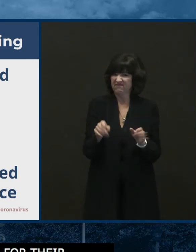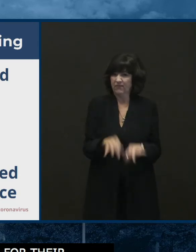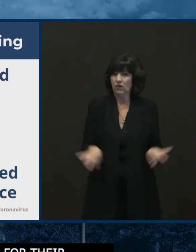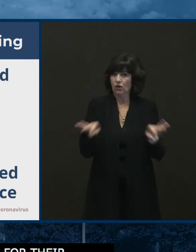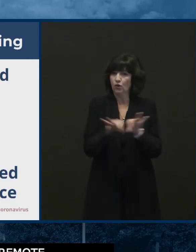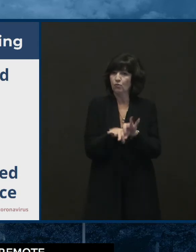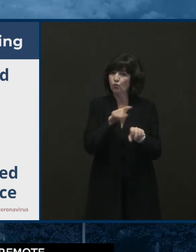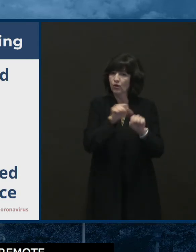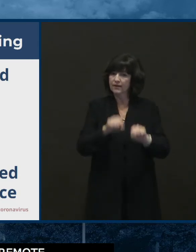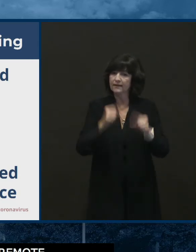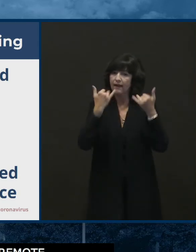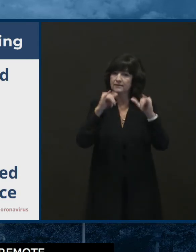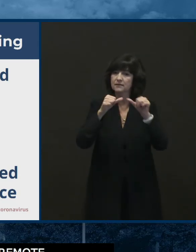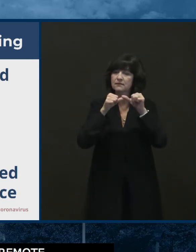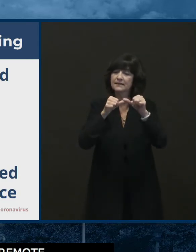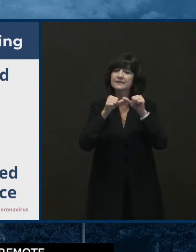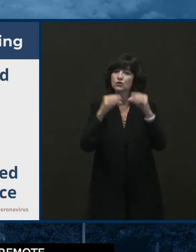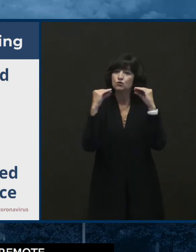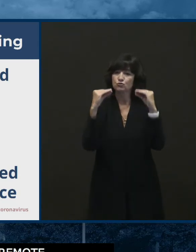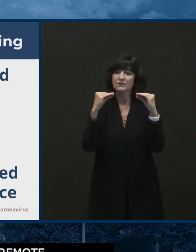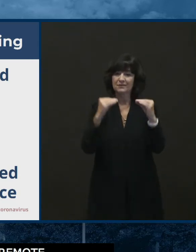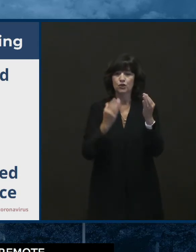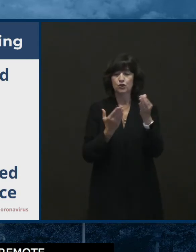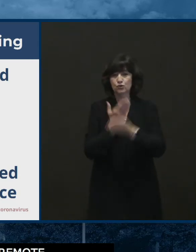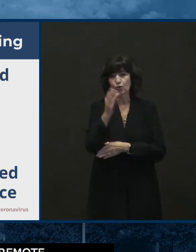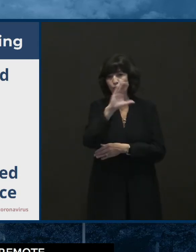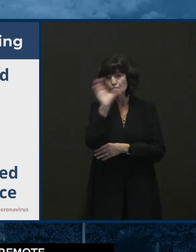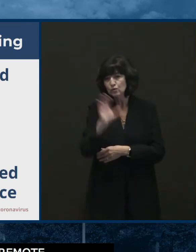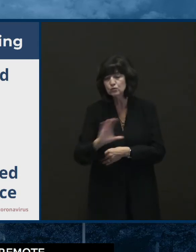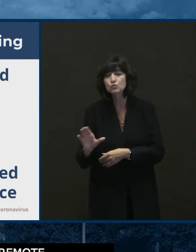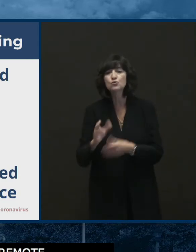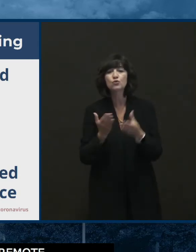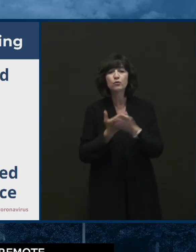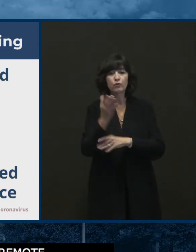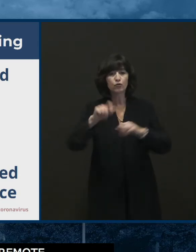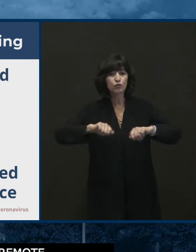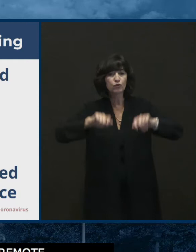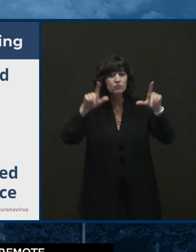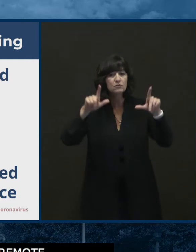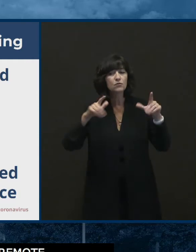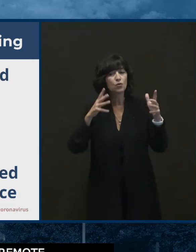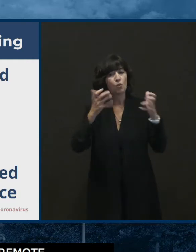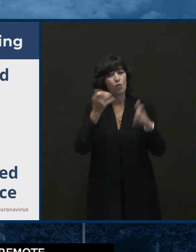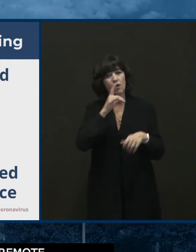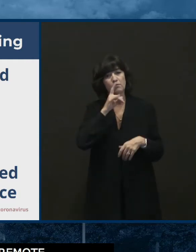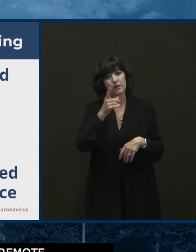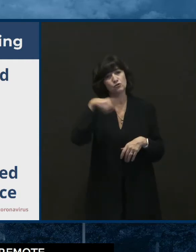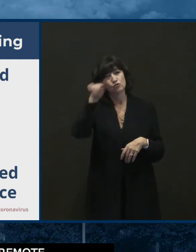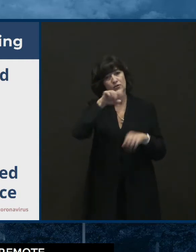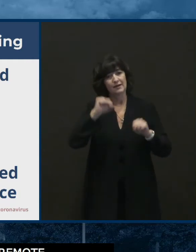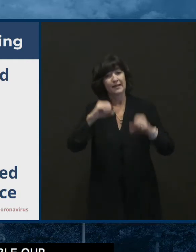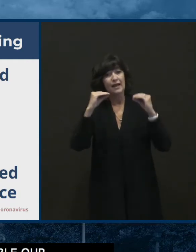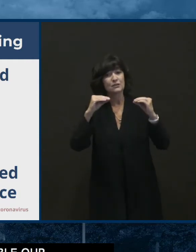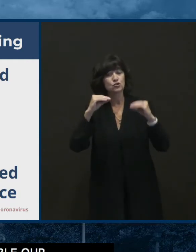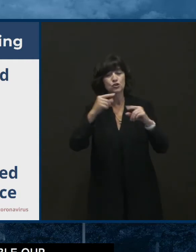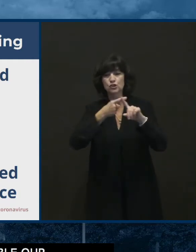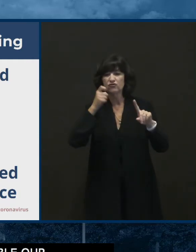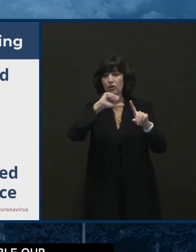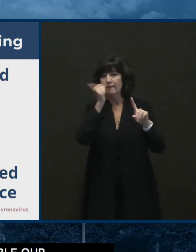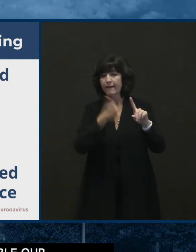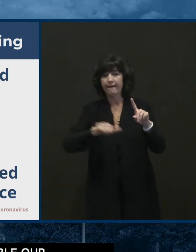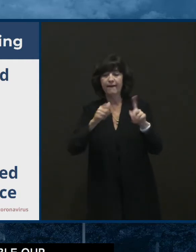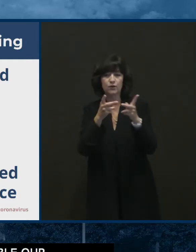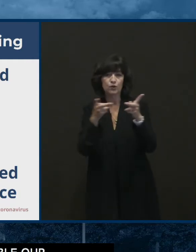our students and to enable our teachers to do that from any location, we need to continue our efforts to support and to